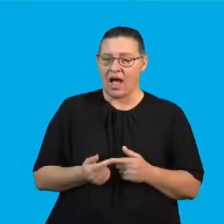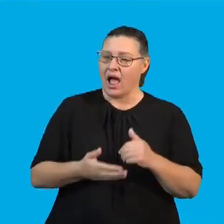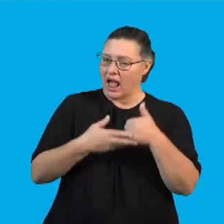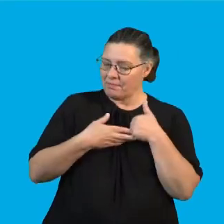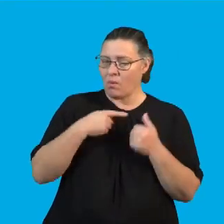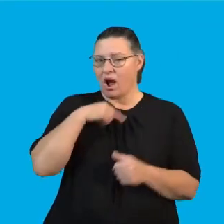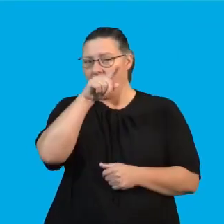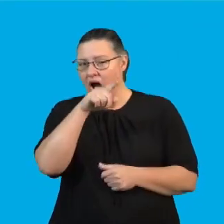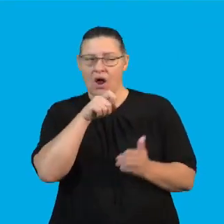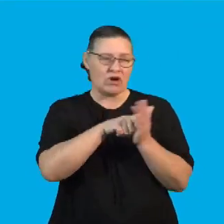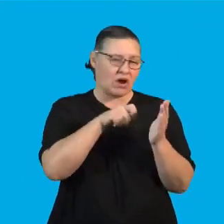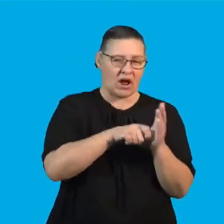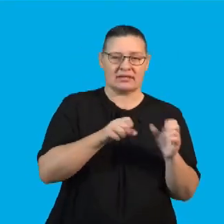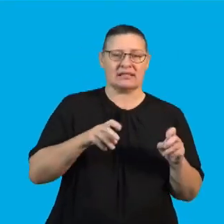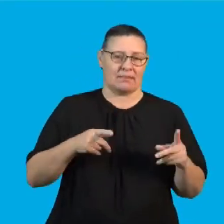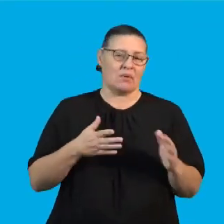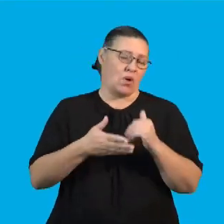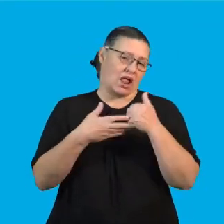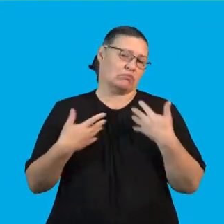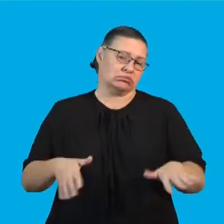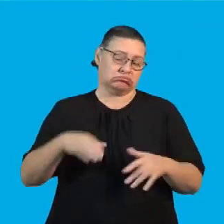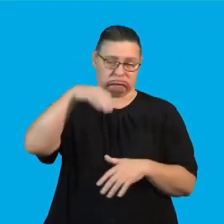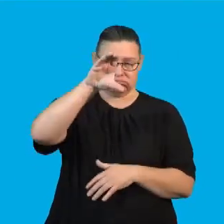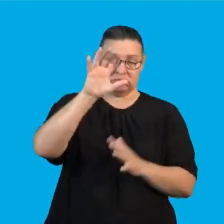a good boost on your exam writing.